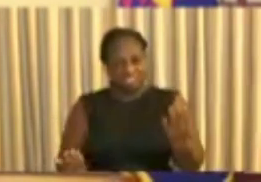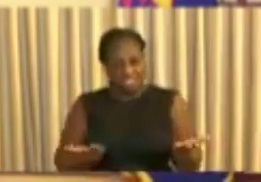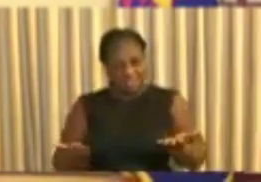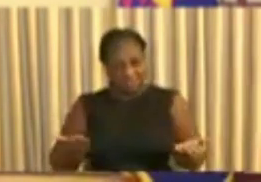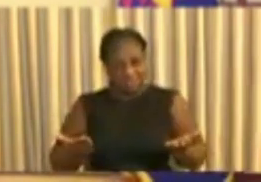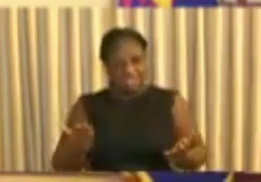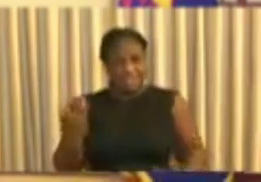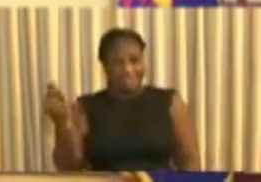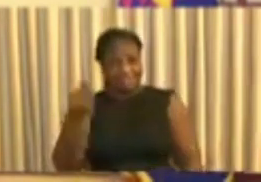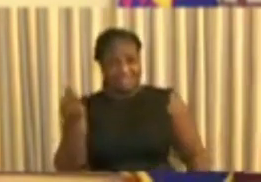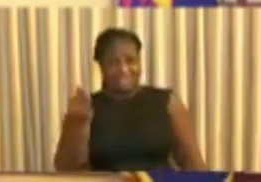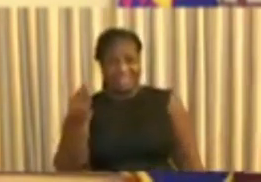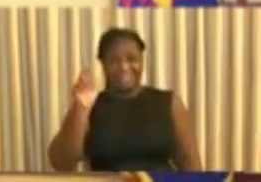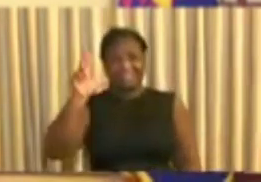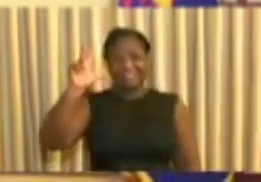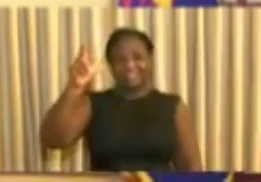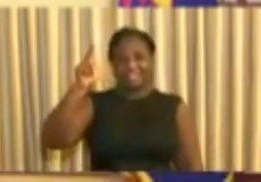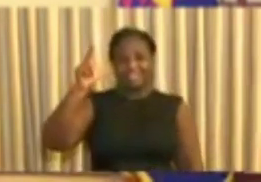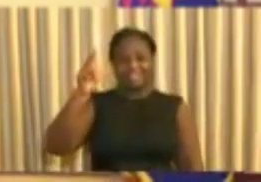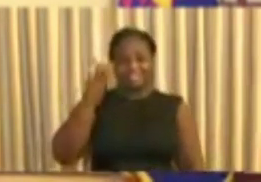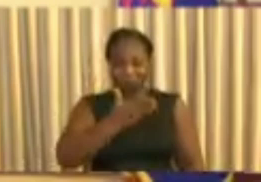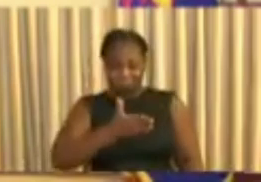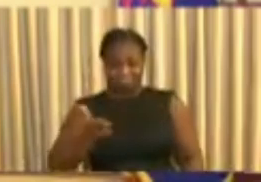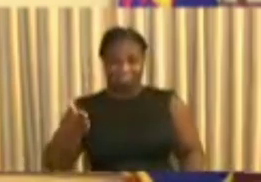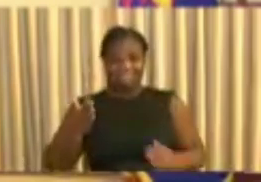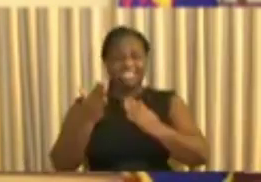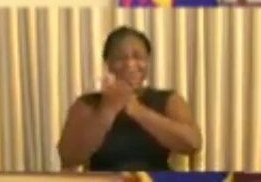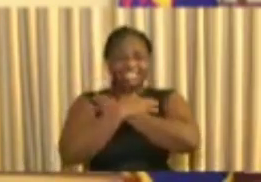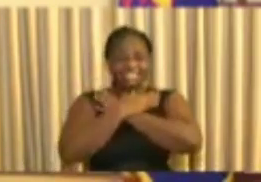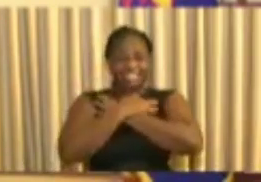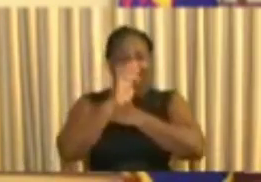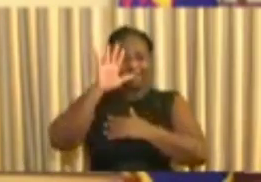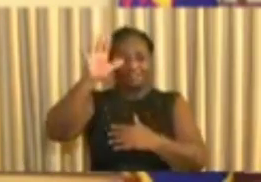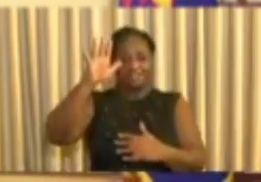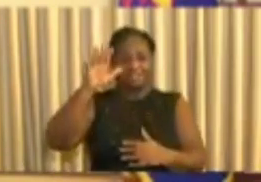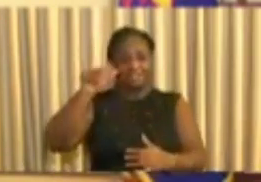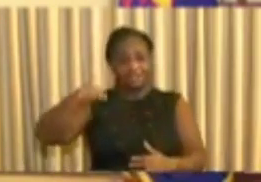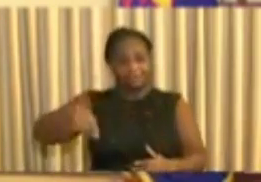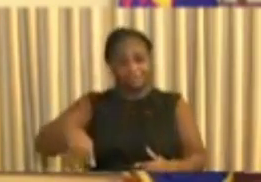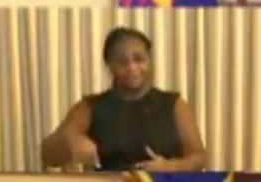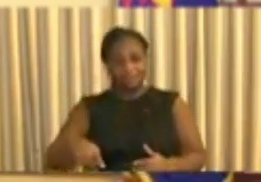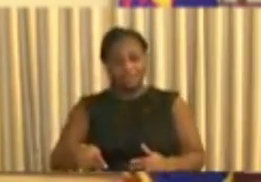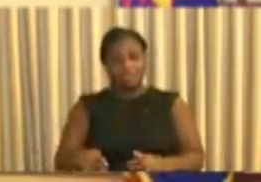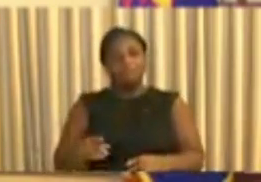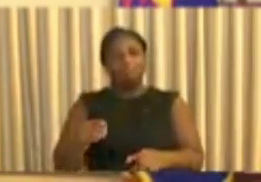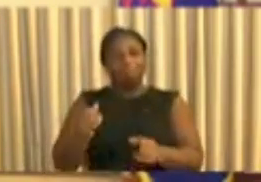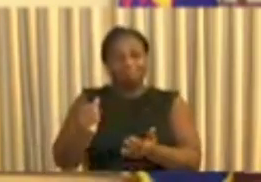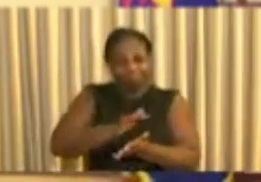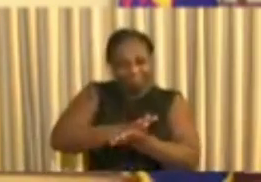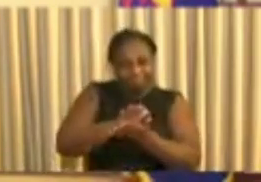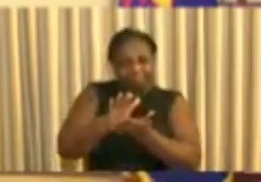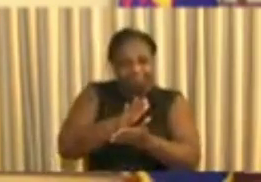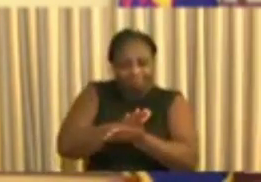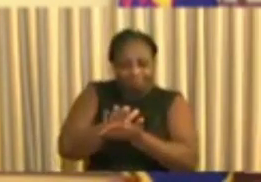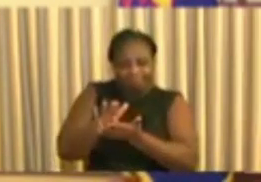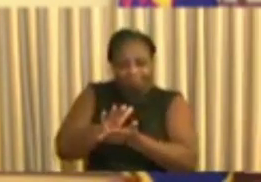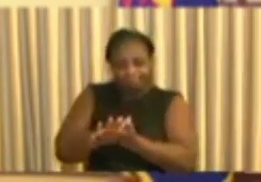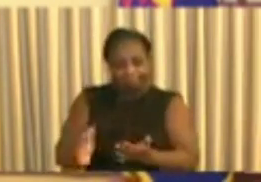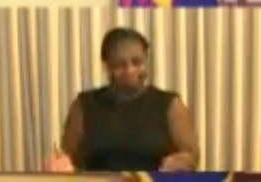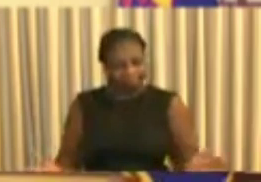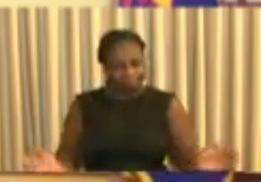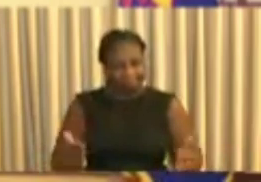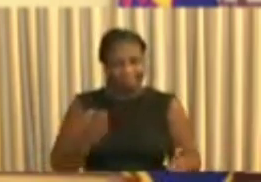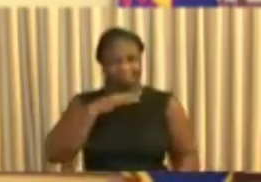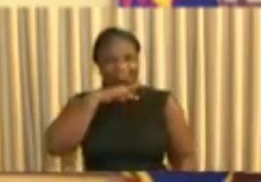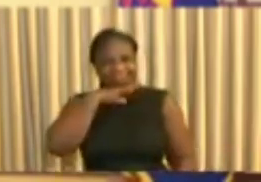From Friday, 3rd April to today, Sunday, 5th April, have embarked on desilting our gutters, collection